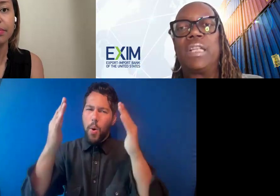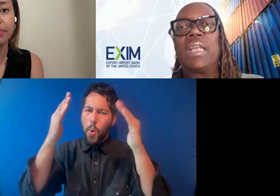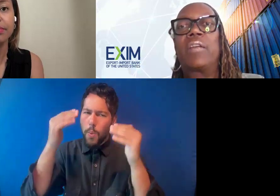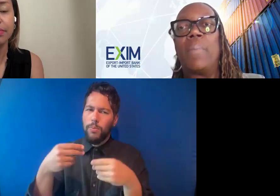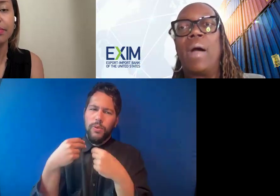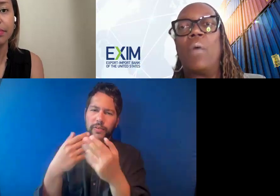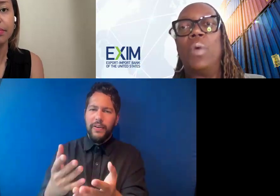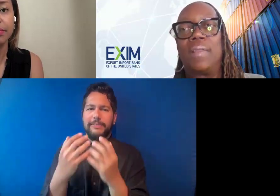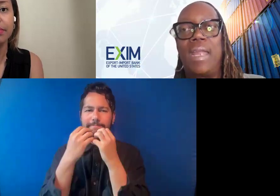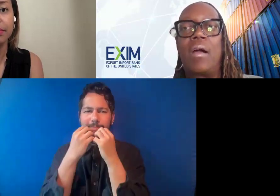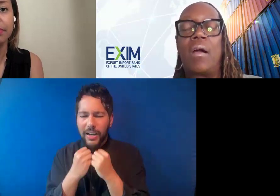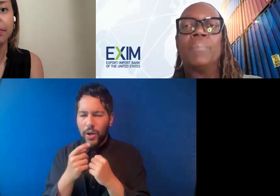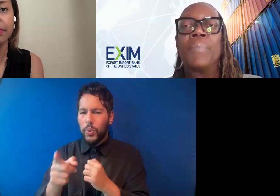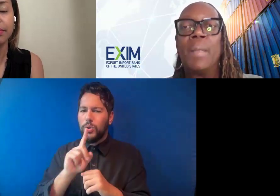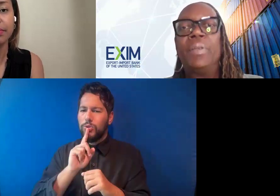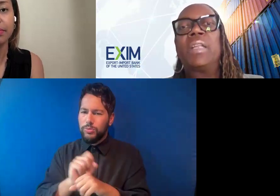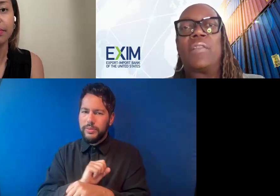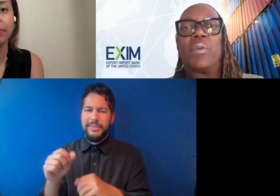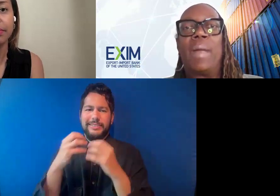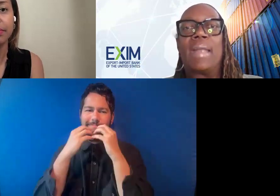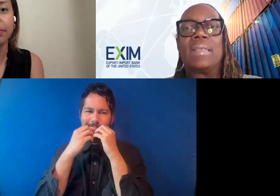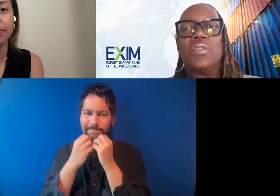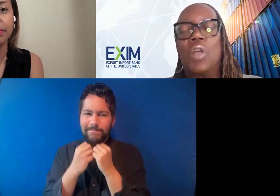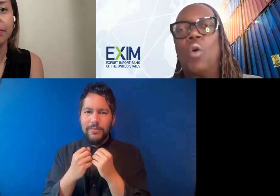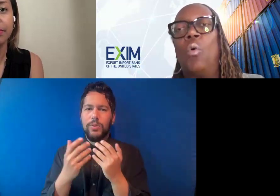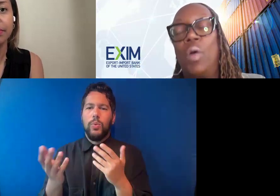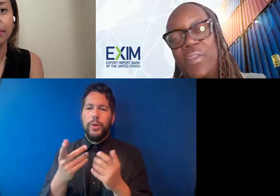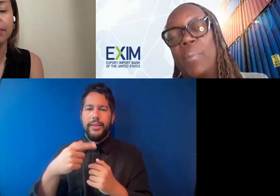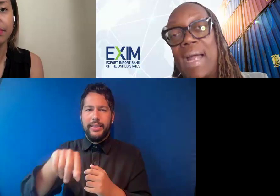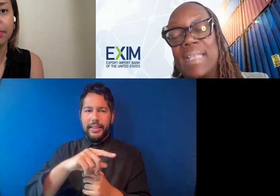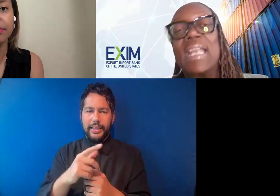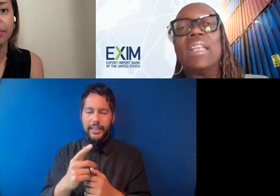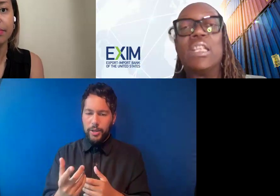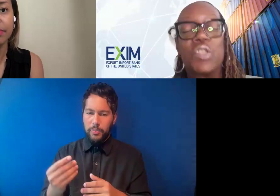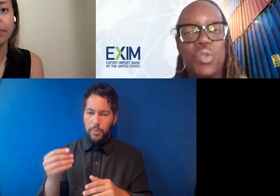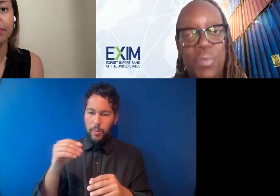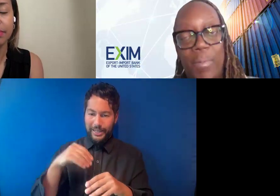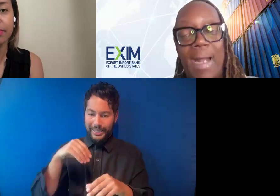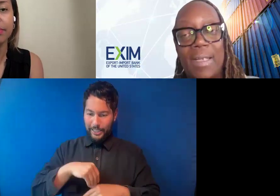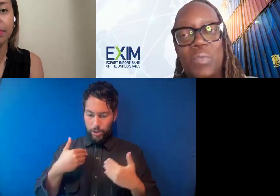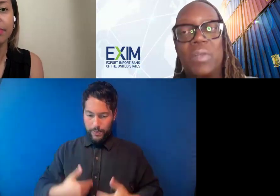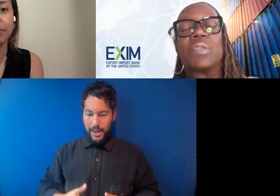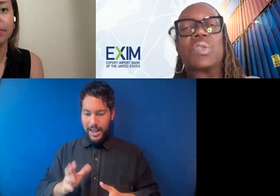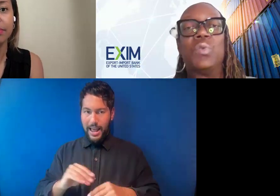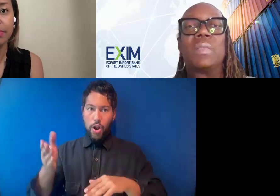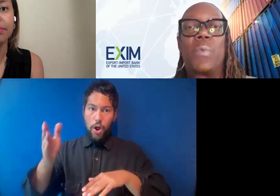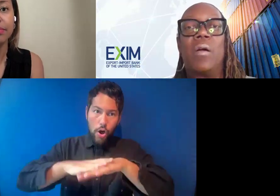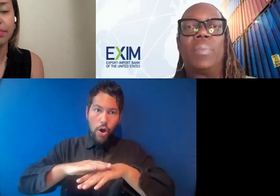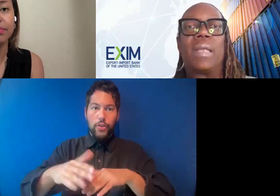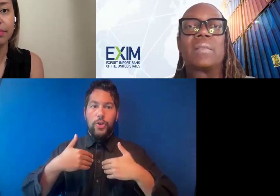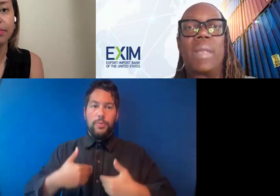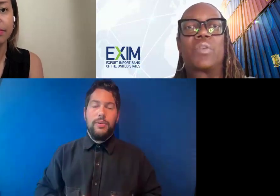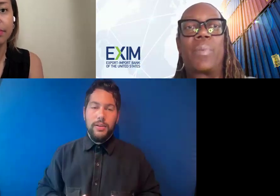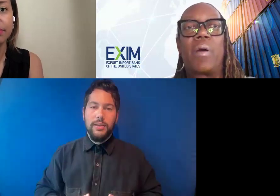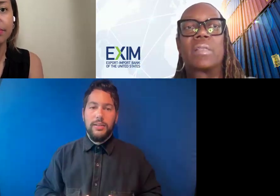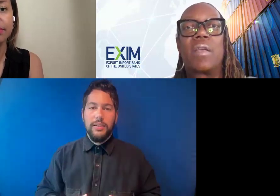you really care about what they are putting in their bodies, on their bodies and into their bodies. What they consume as well